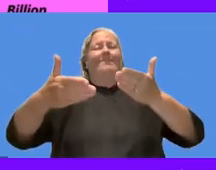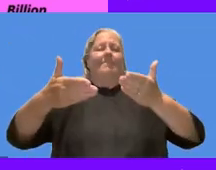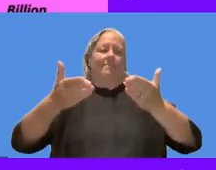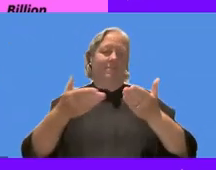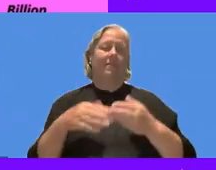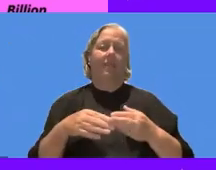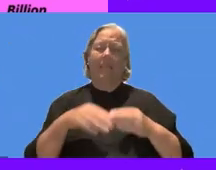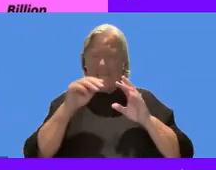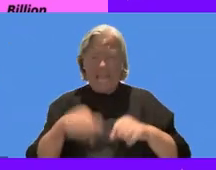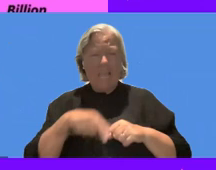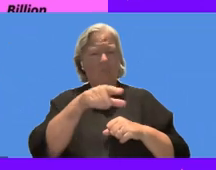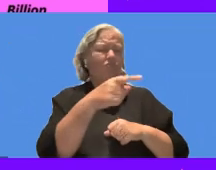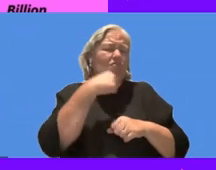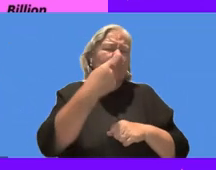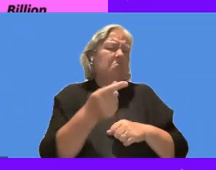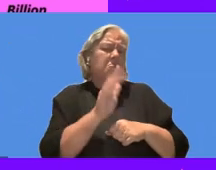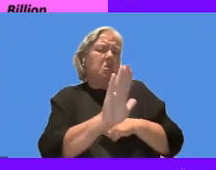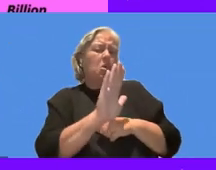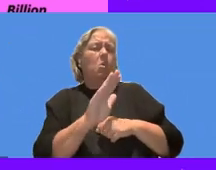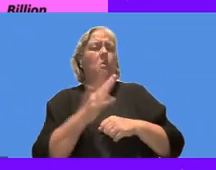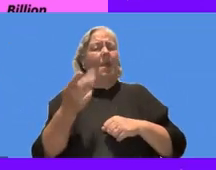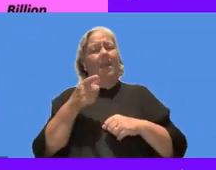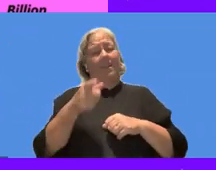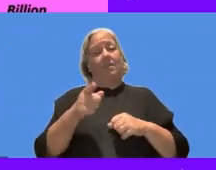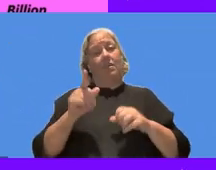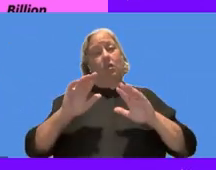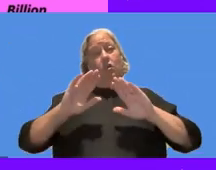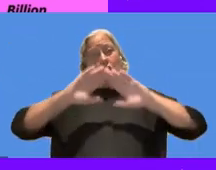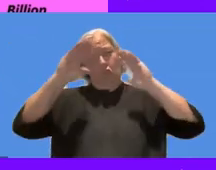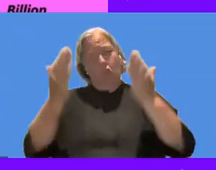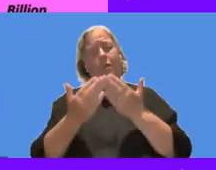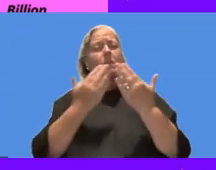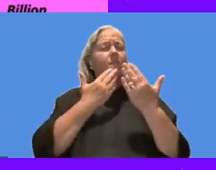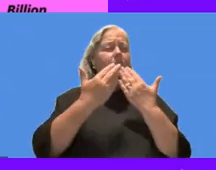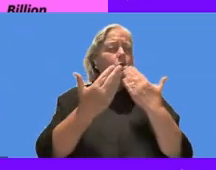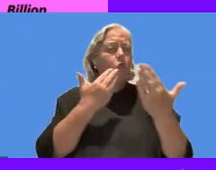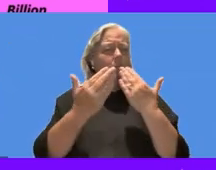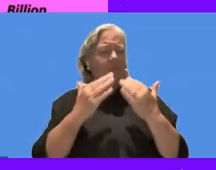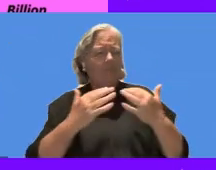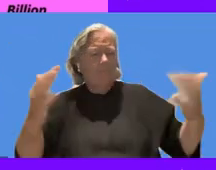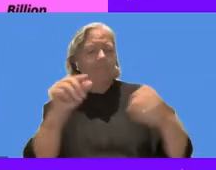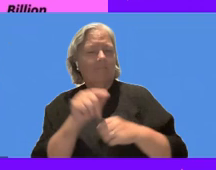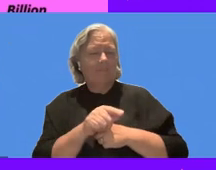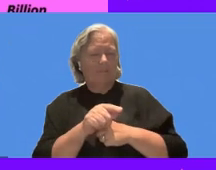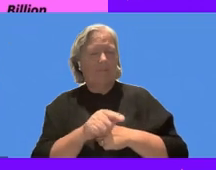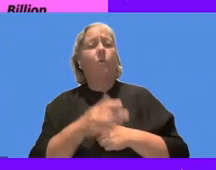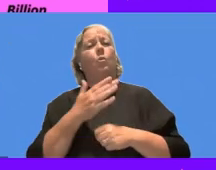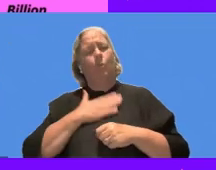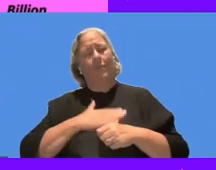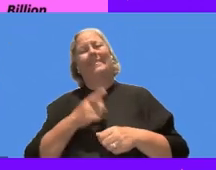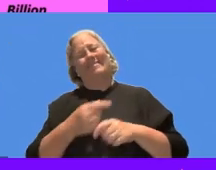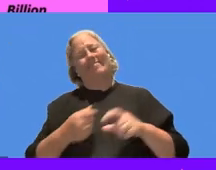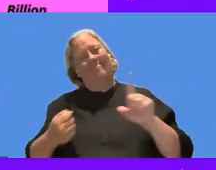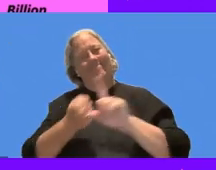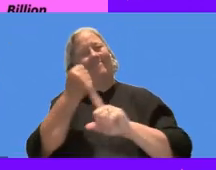you know, how can the Global Forum for Adolescents, you know, begin to drive action on these issues for young people, particularly some of the ones that maybe